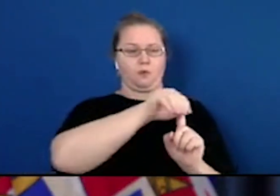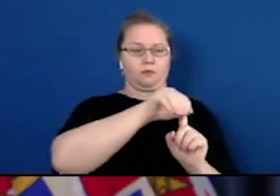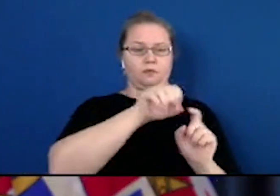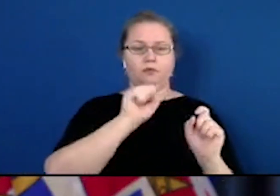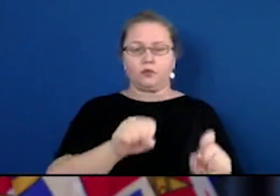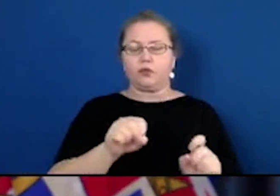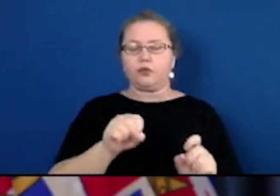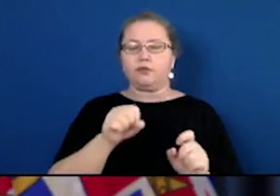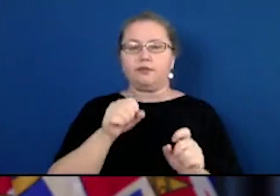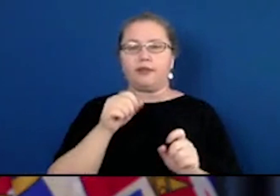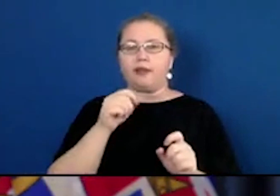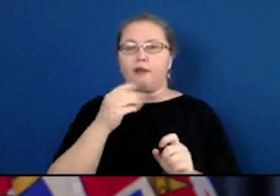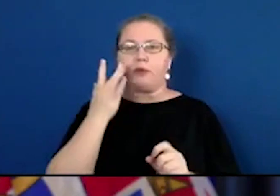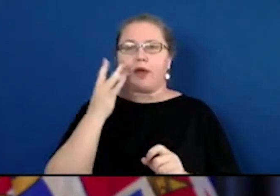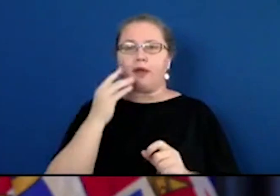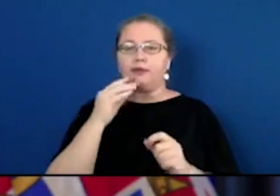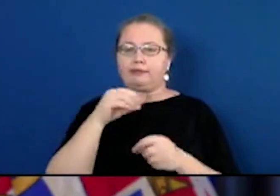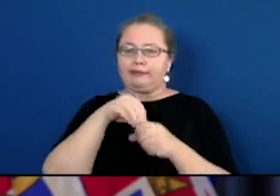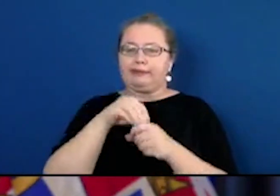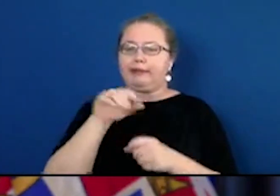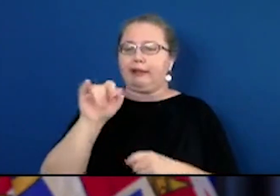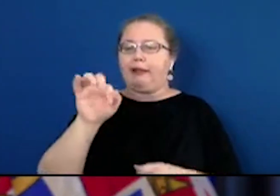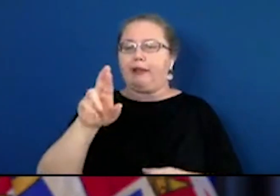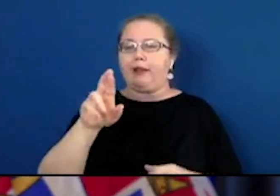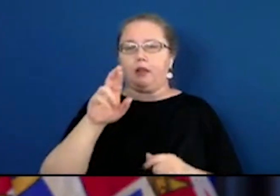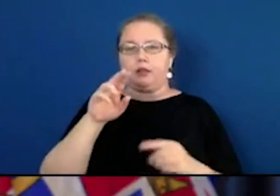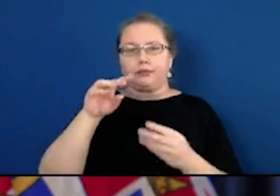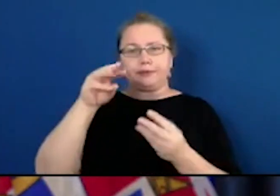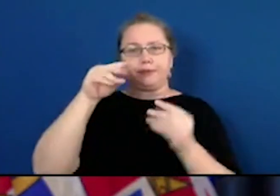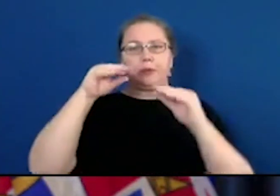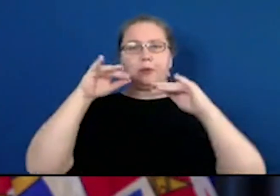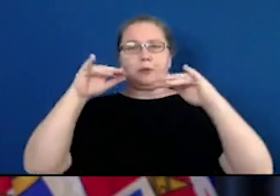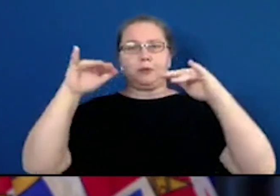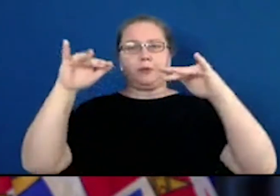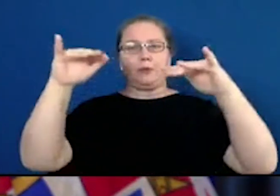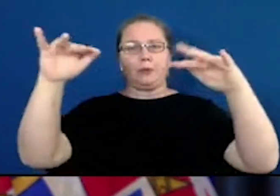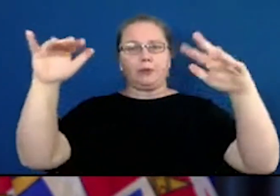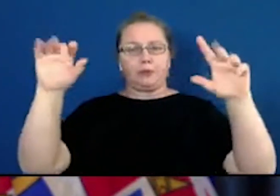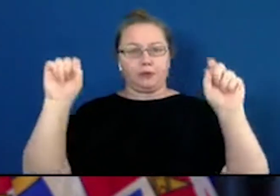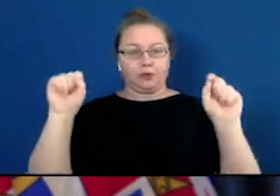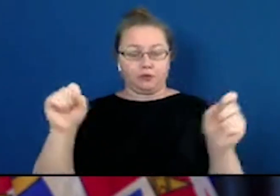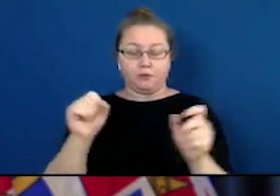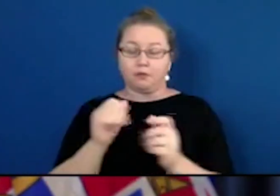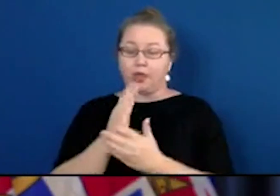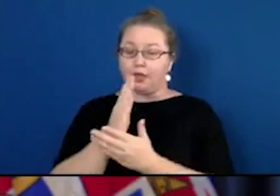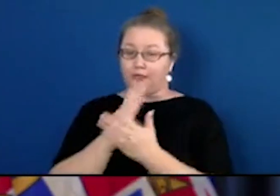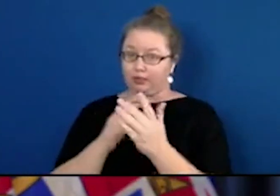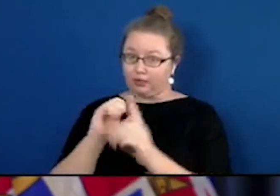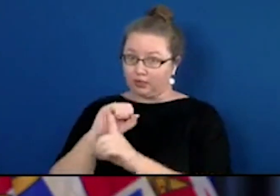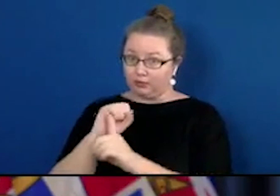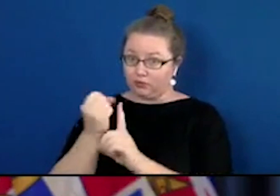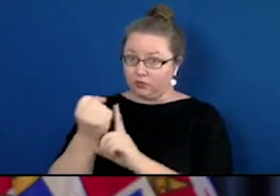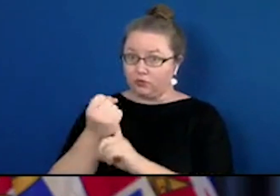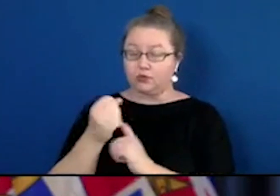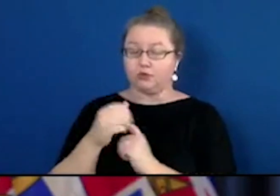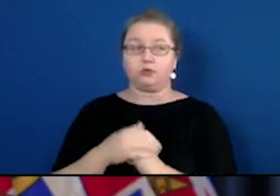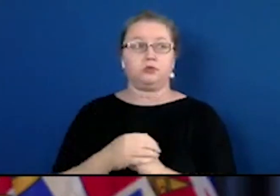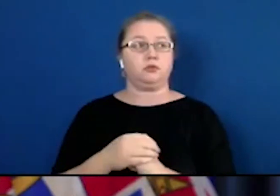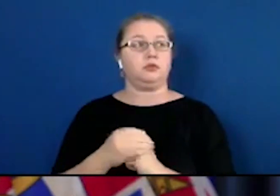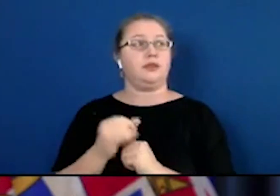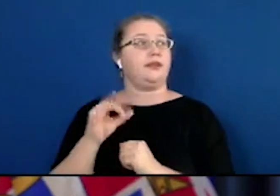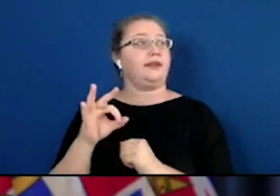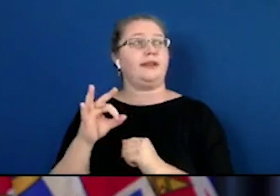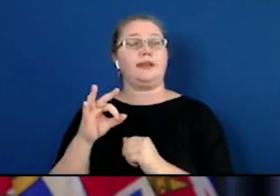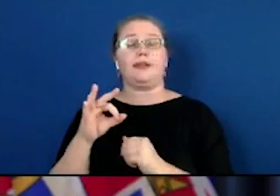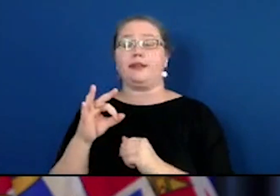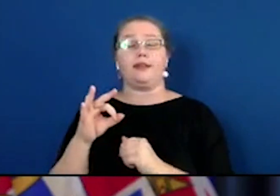various sizes, and I've talked about this many times. In some cases, in some environments, particularly enclosed settings,